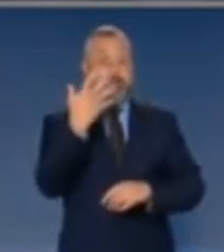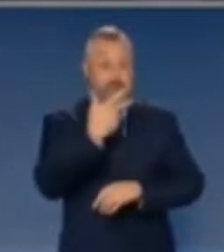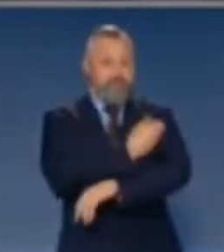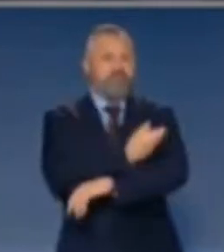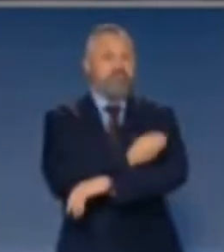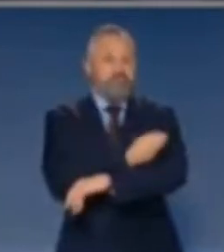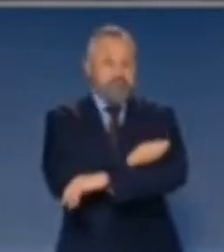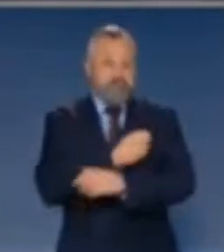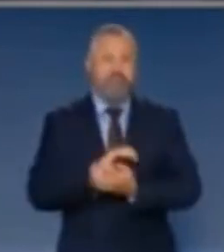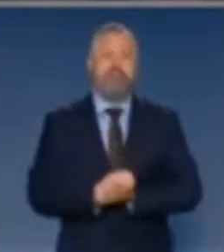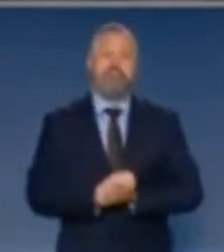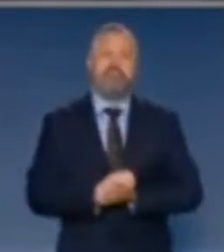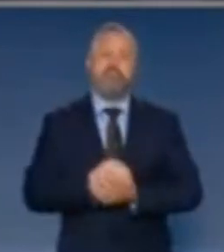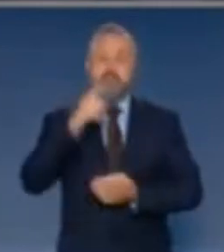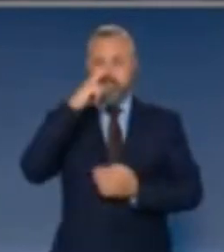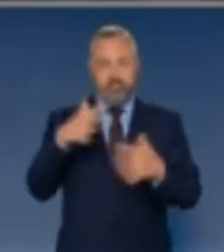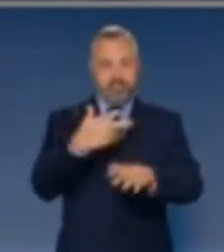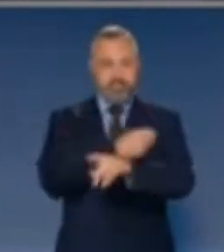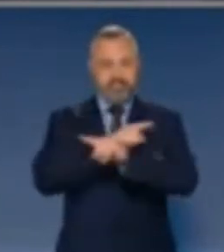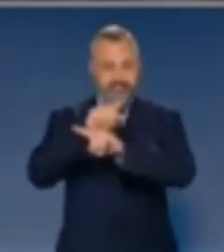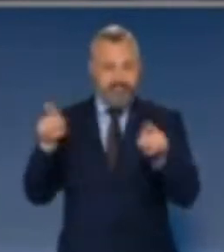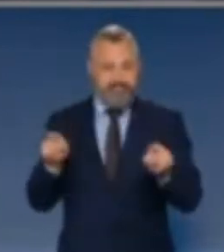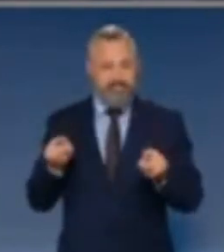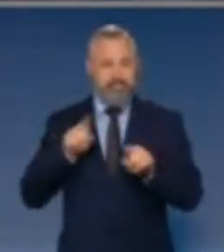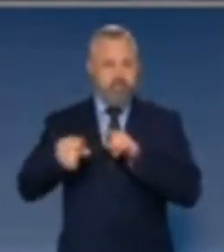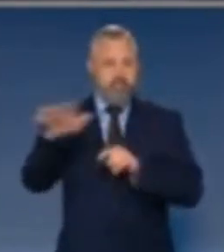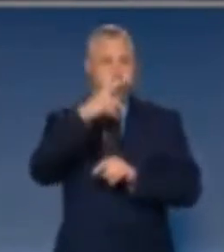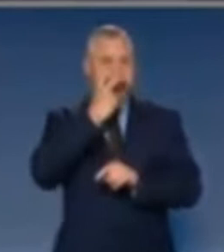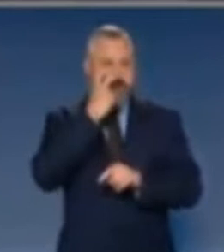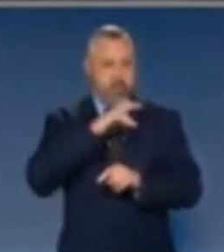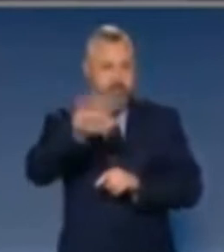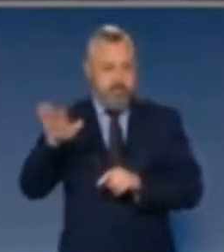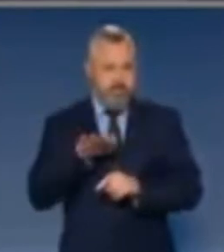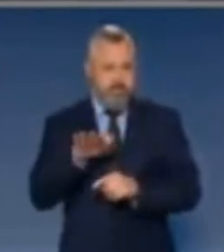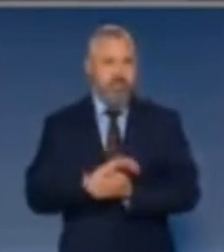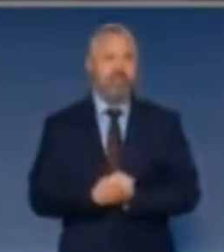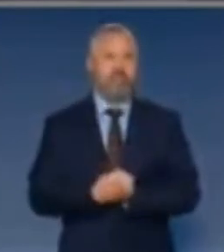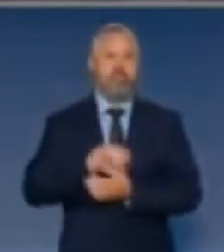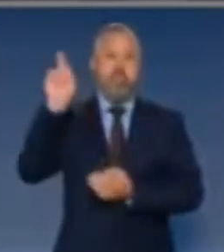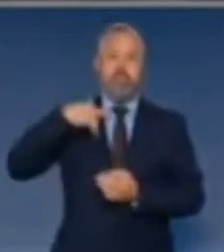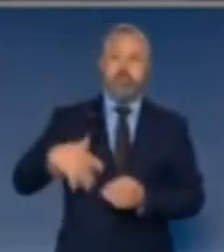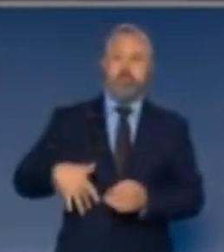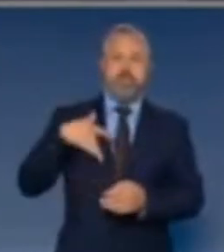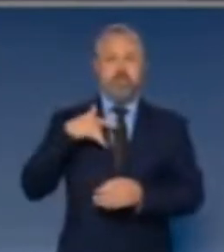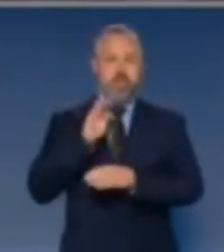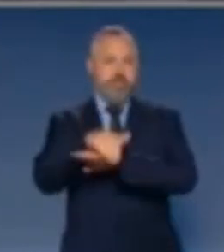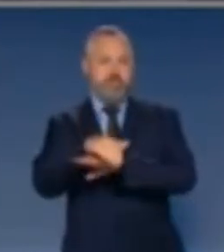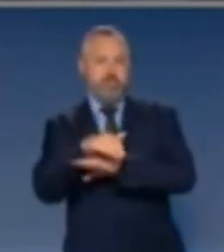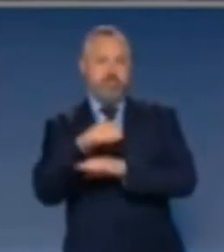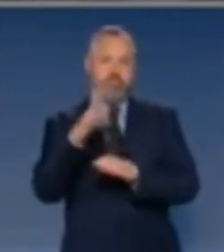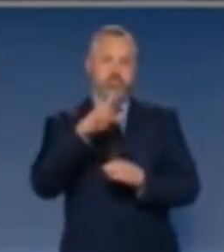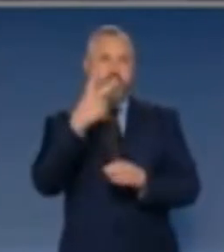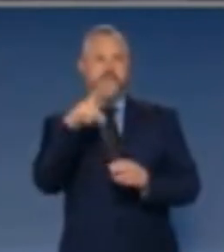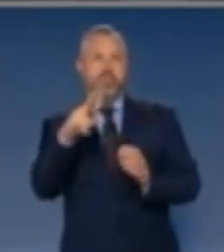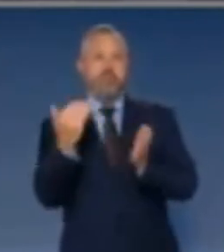been vaccinated. Today we're expecting over 20 additional facilities. We always